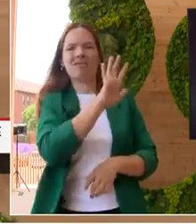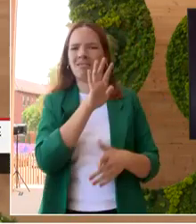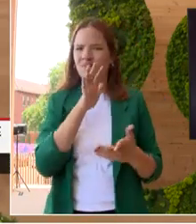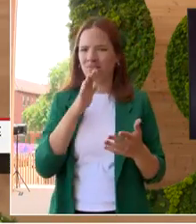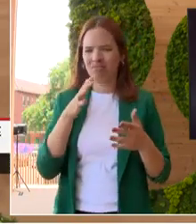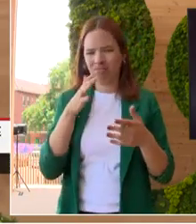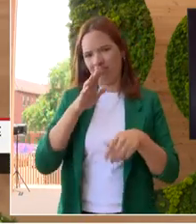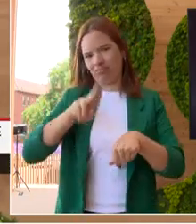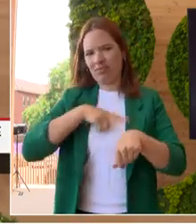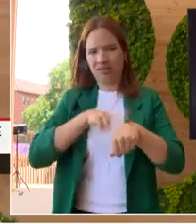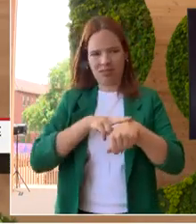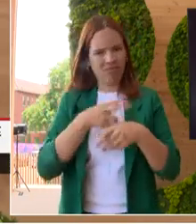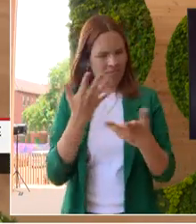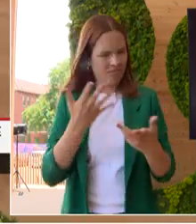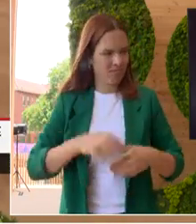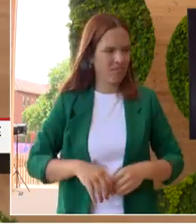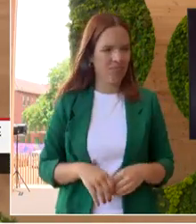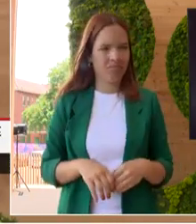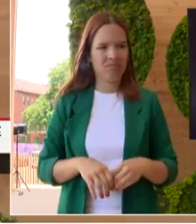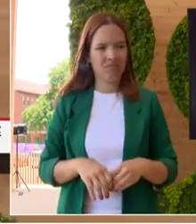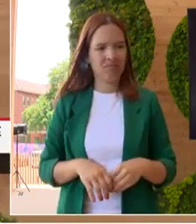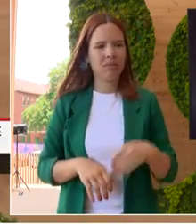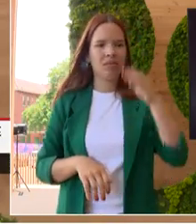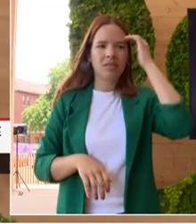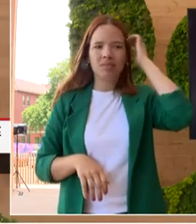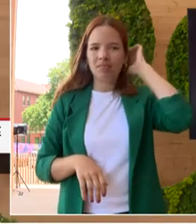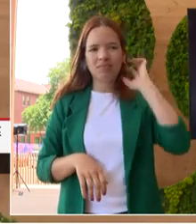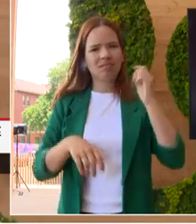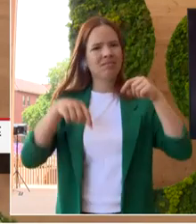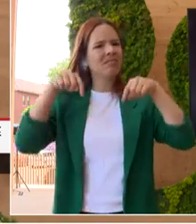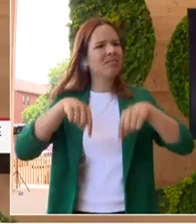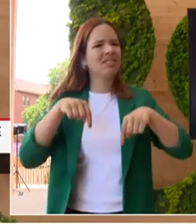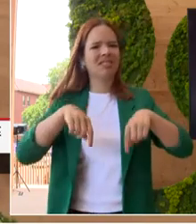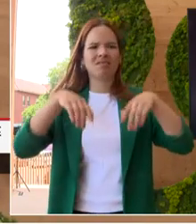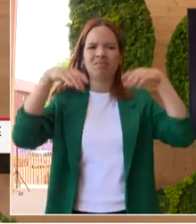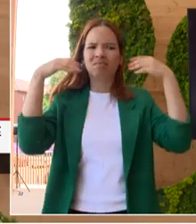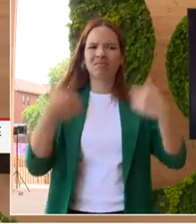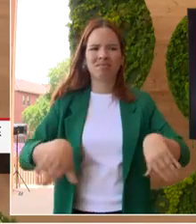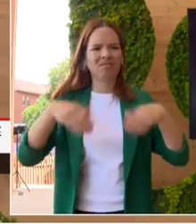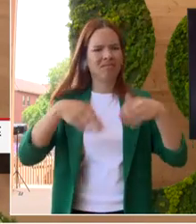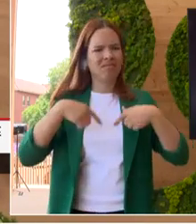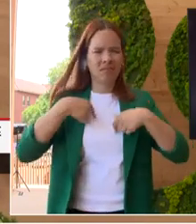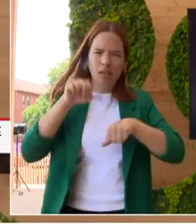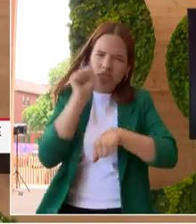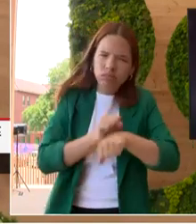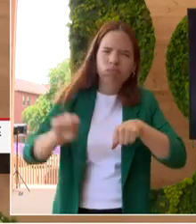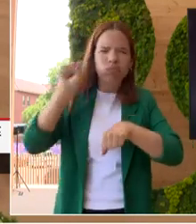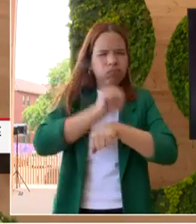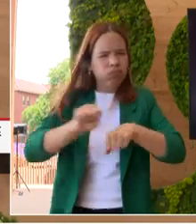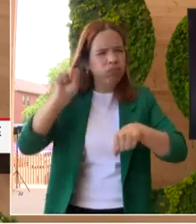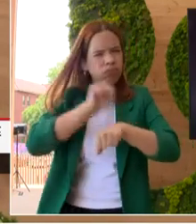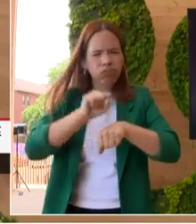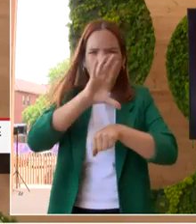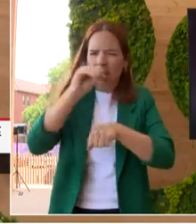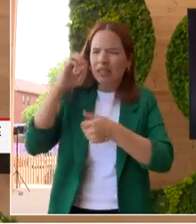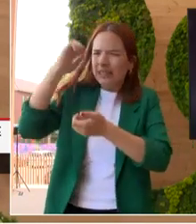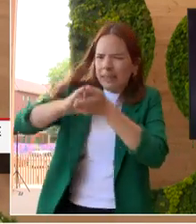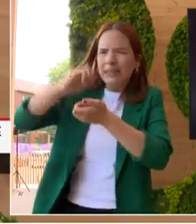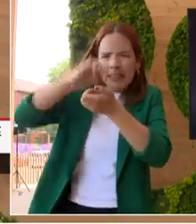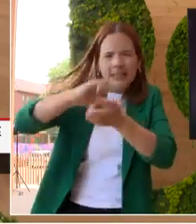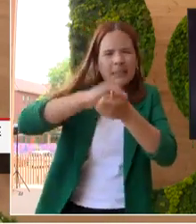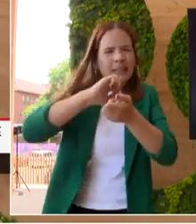Projects such as Sycamore and Oak are the result of hard work and dedicated collaboration. I have to acknowledge